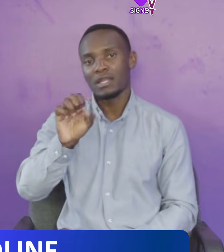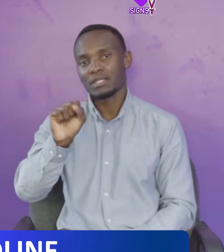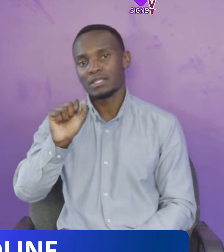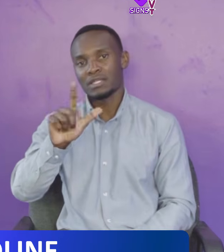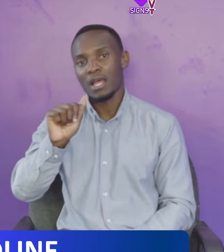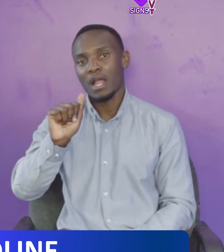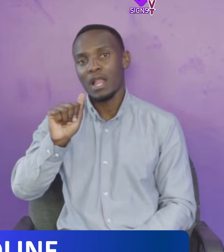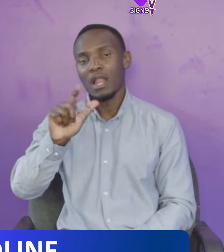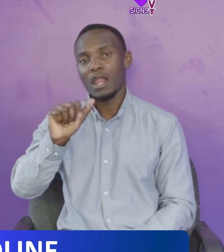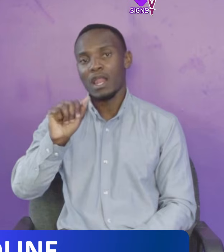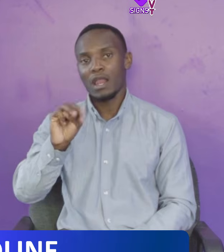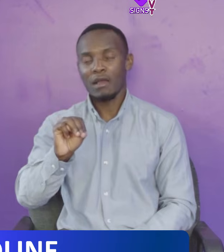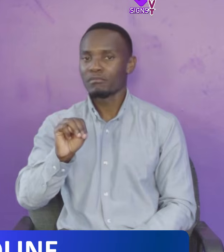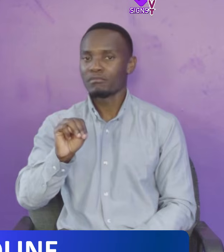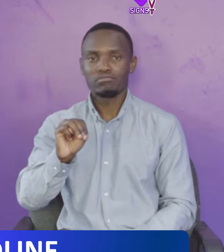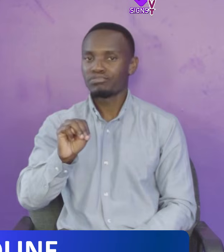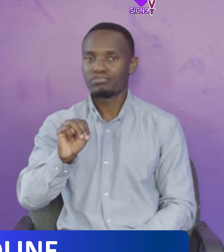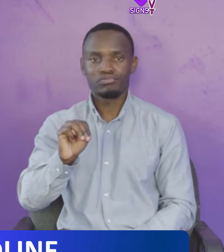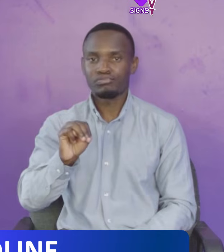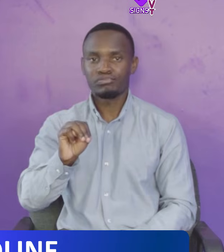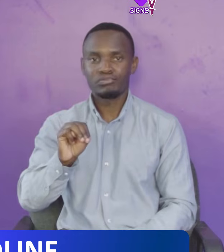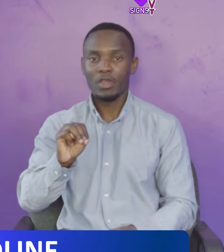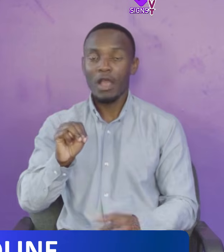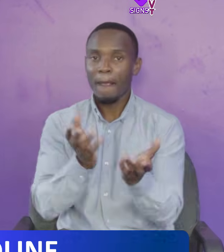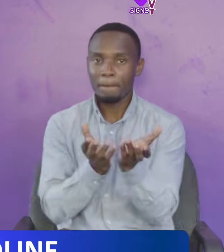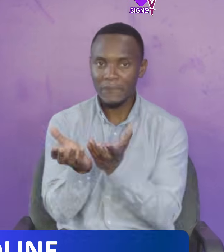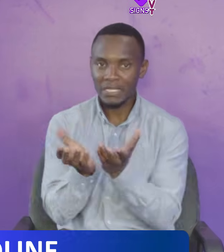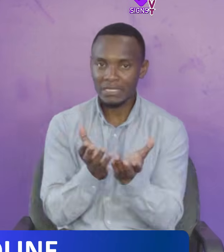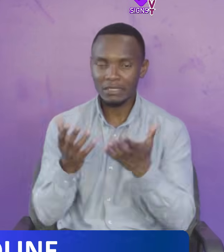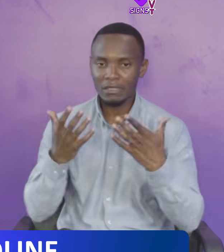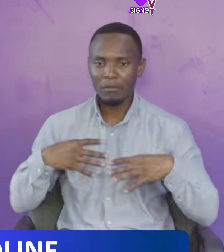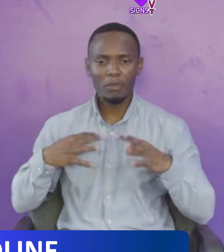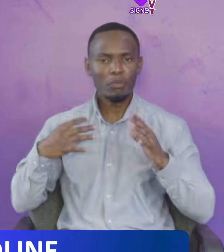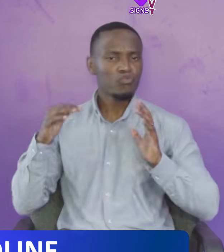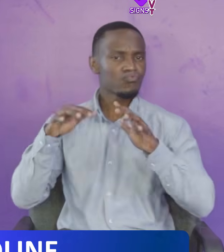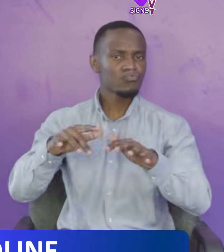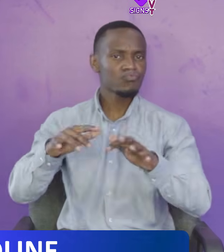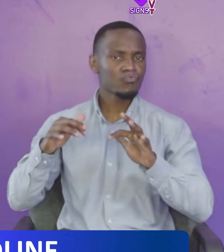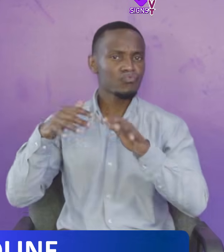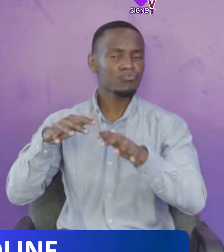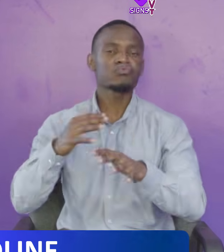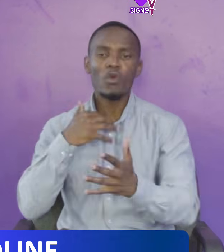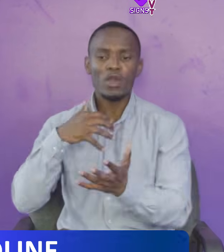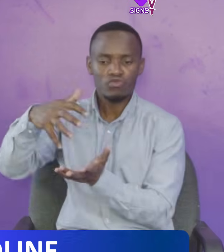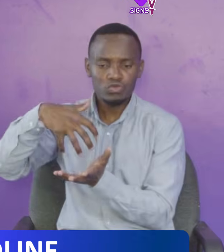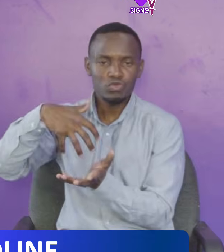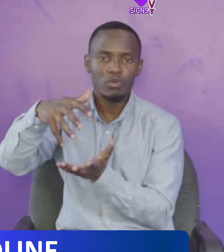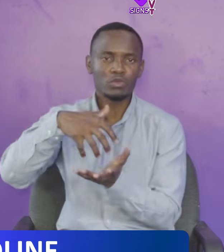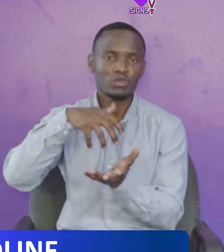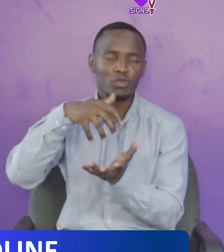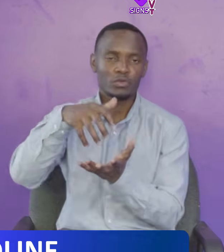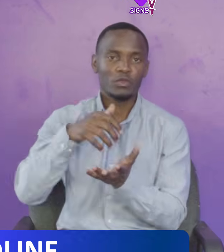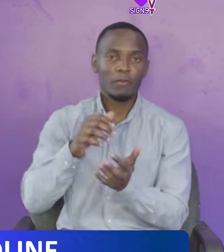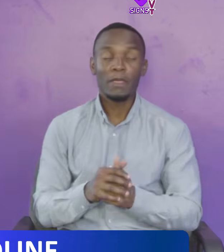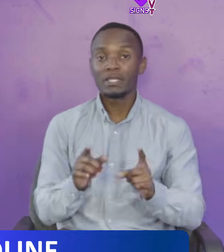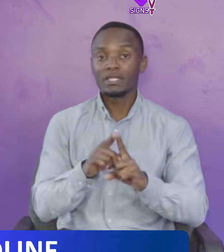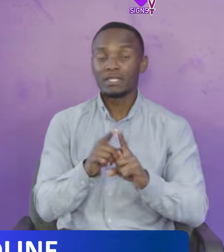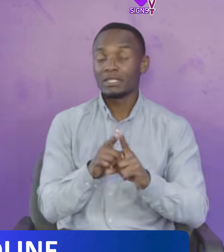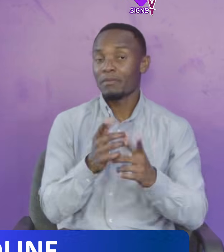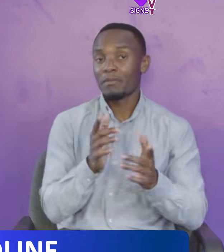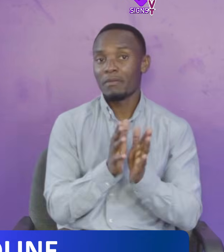to stock up on supplies following a government directive advising the public to remain indoors. And Interior